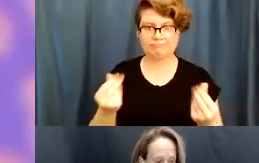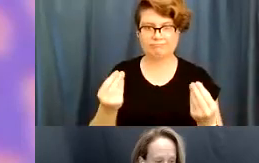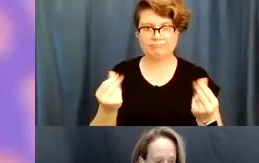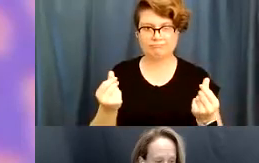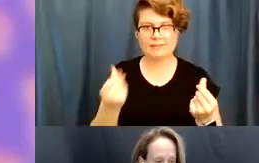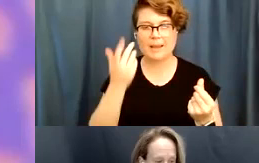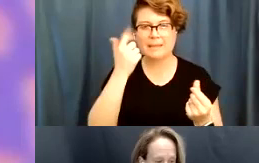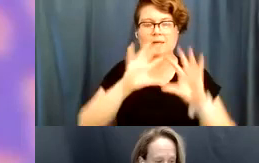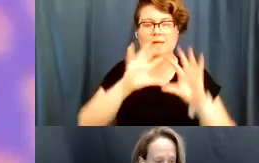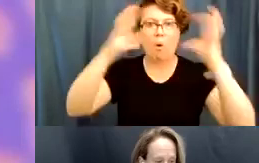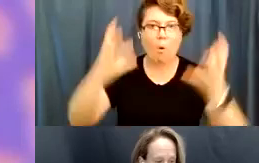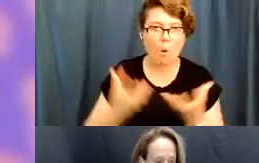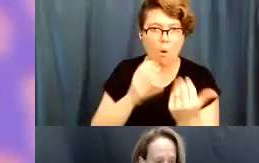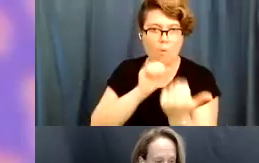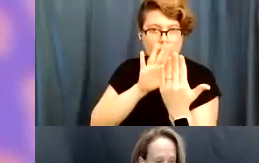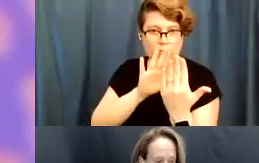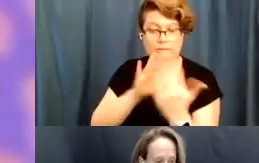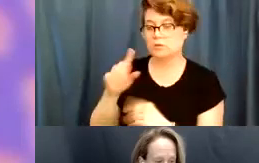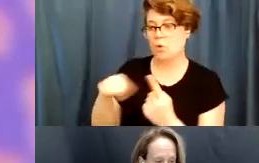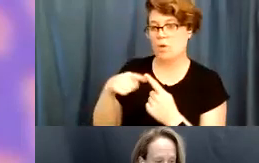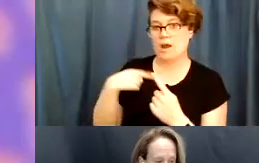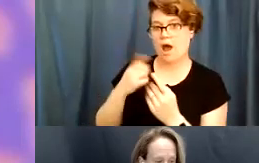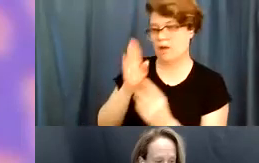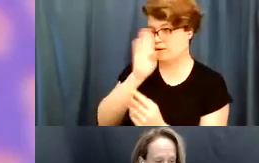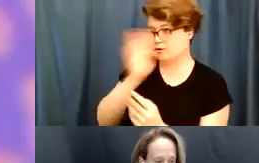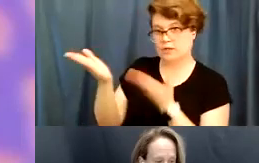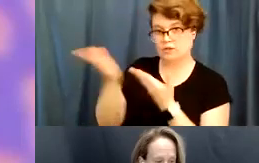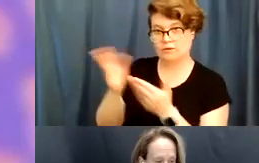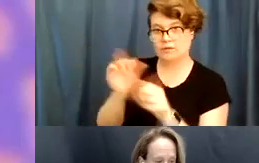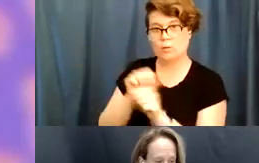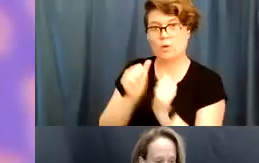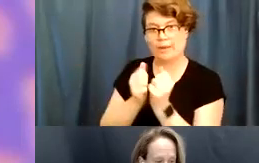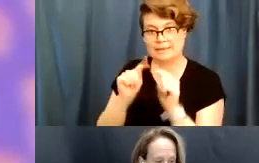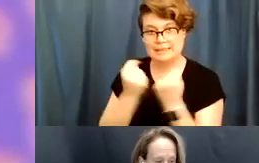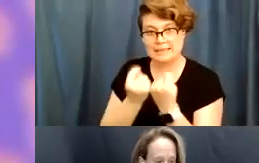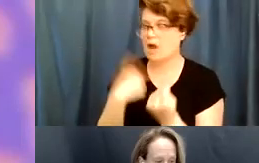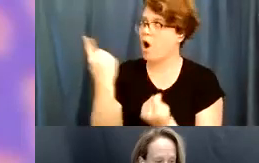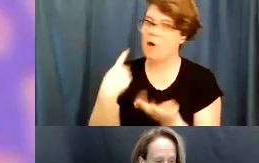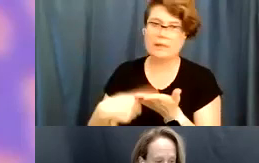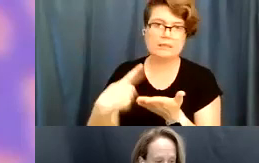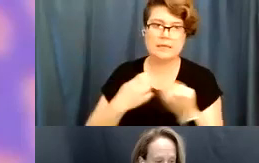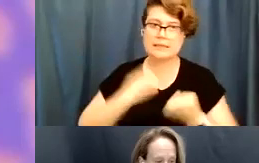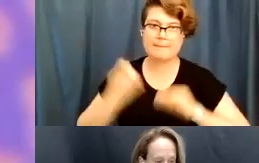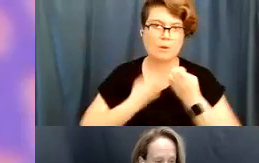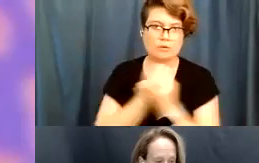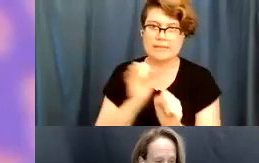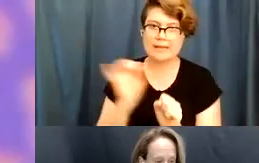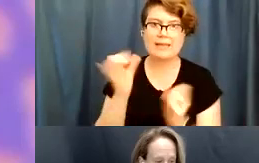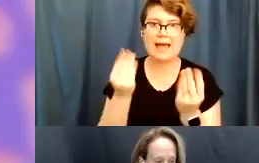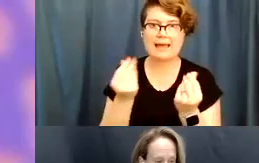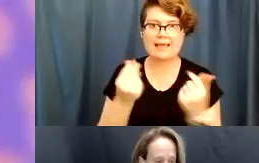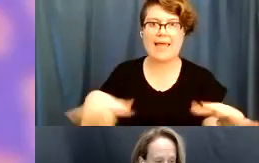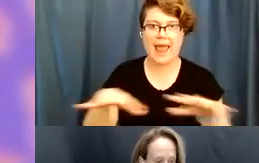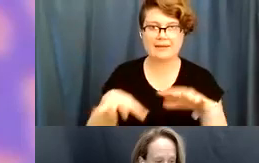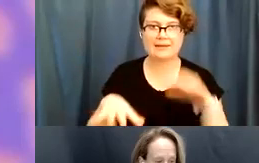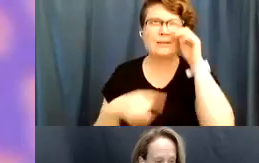When I was in direct services and working with teens, I would always talk about emotional safety as a plot of land. So now I want everyone to kind of